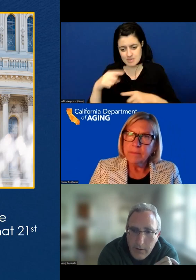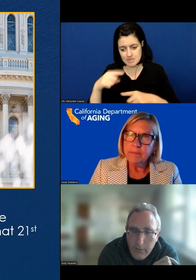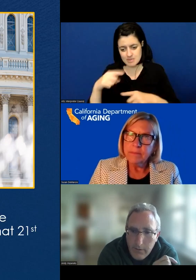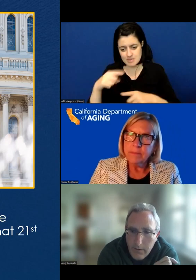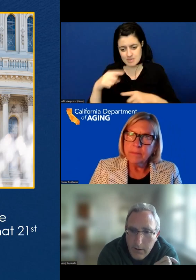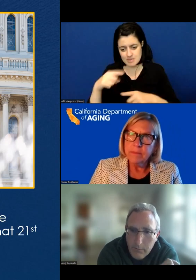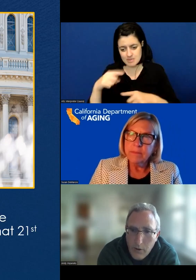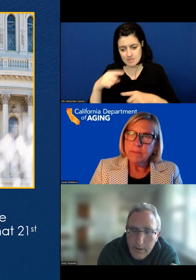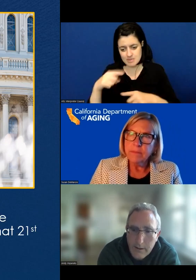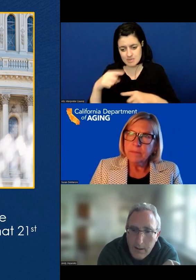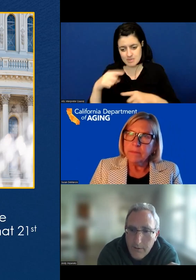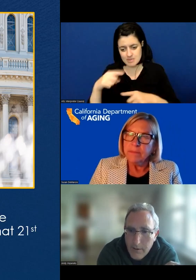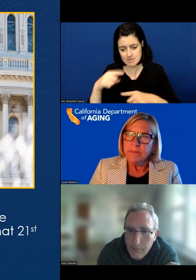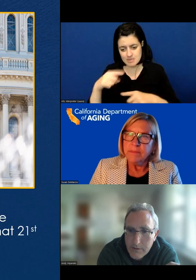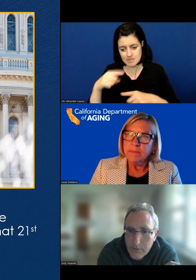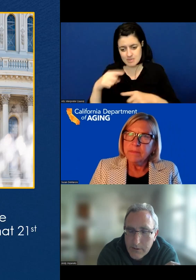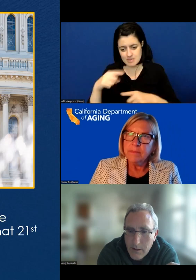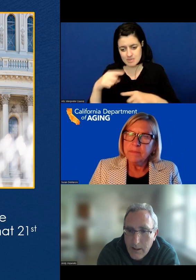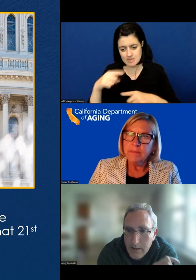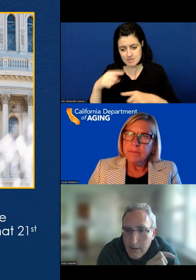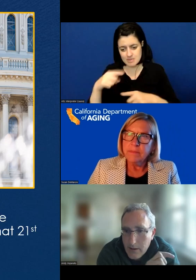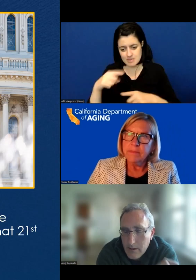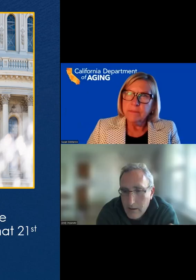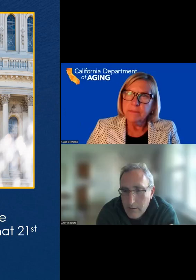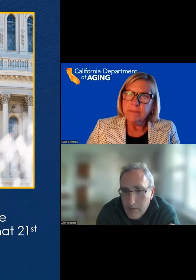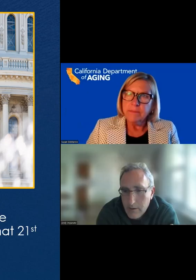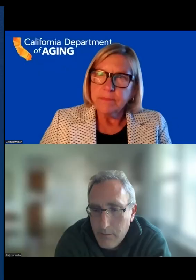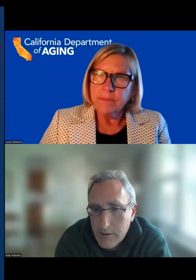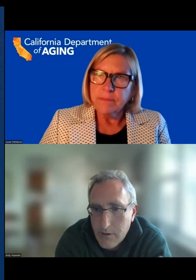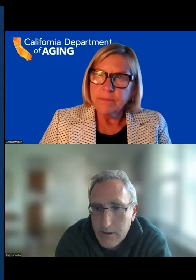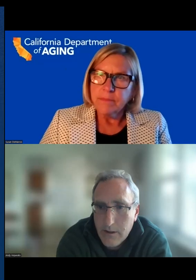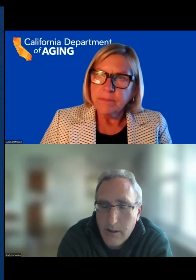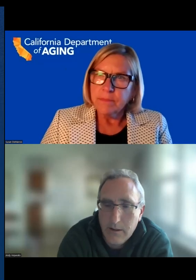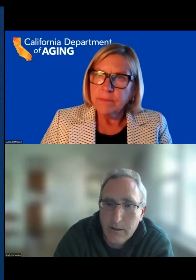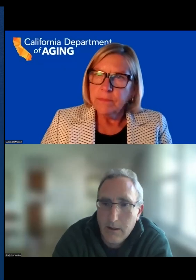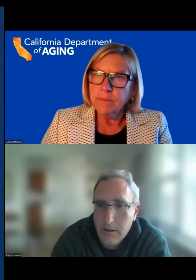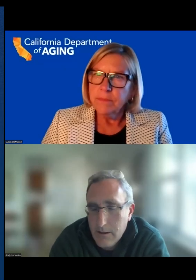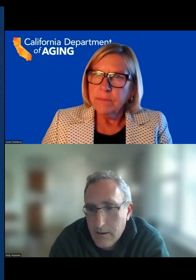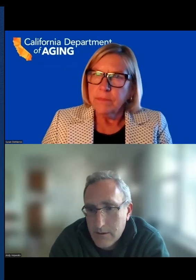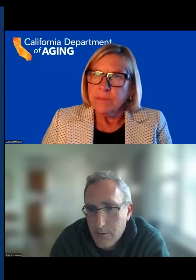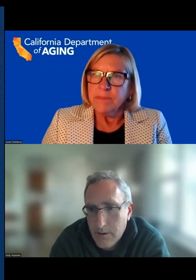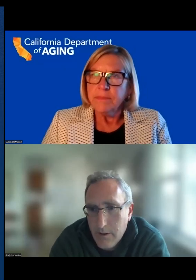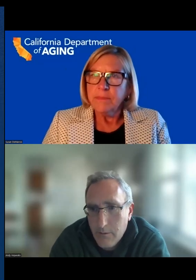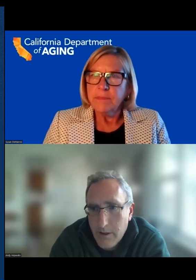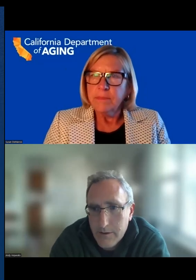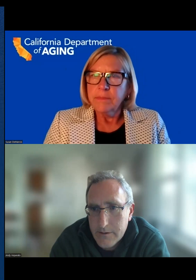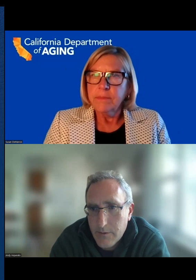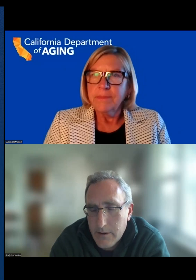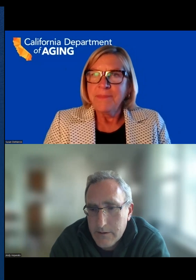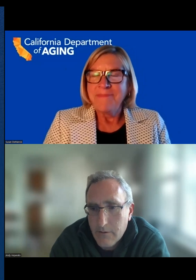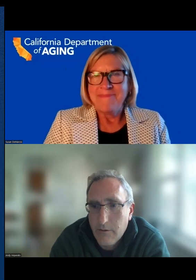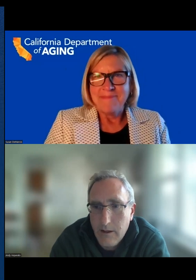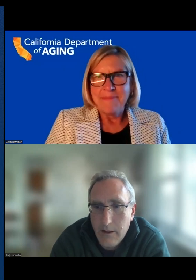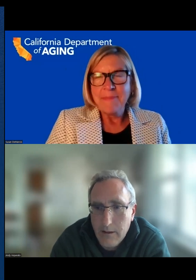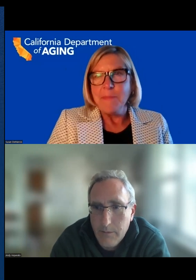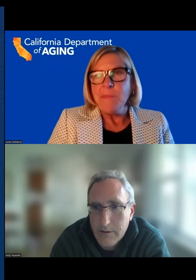federal level brought together the Administration on Aging with the Administration on Intellectual and Developmental Disabilities